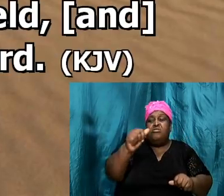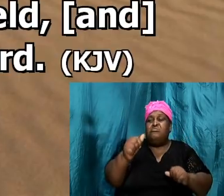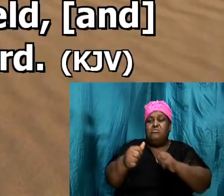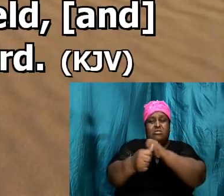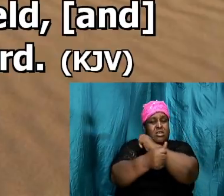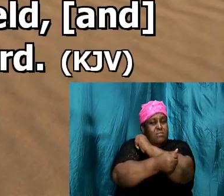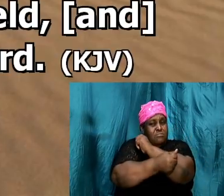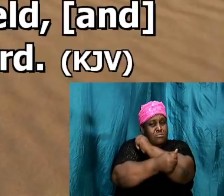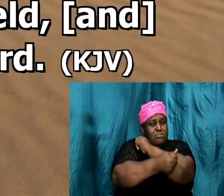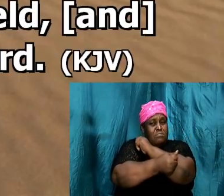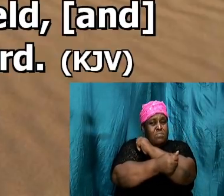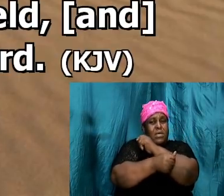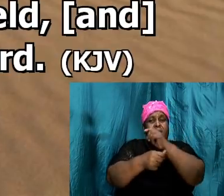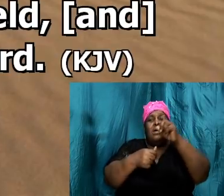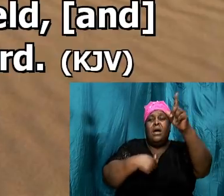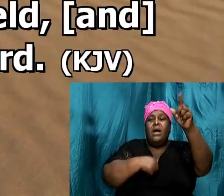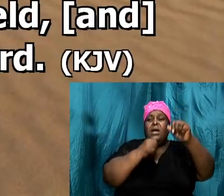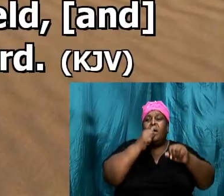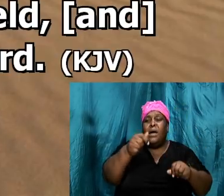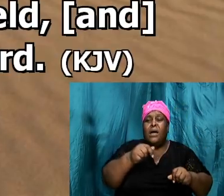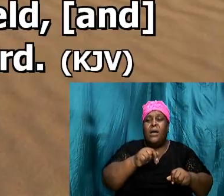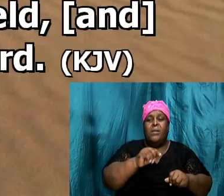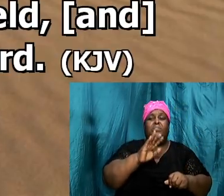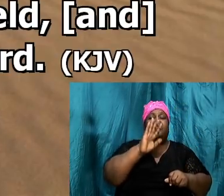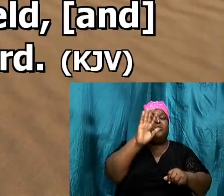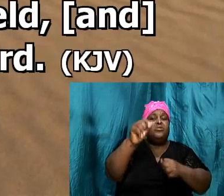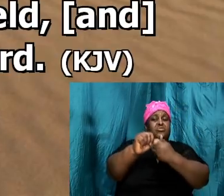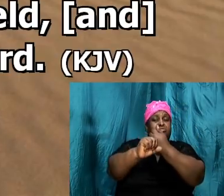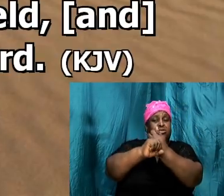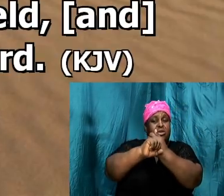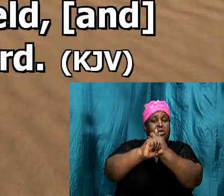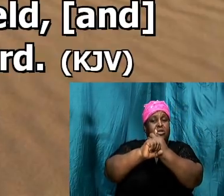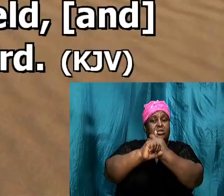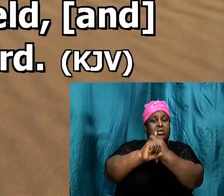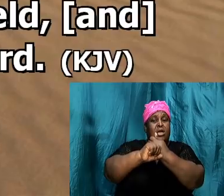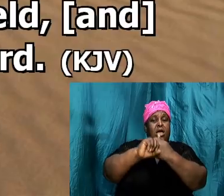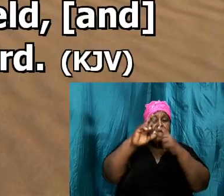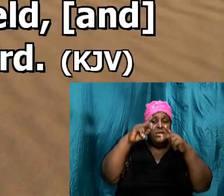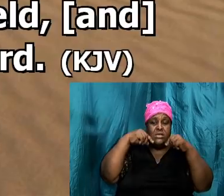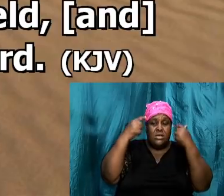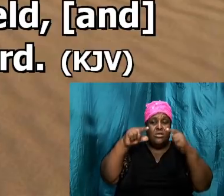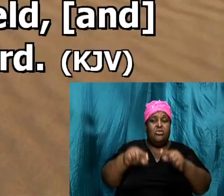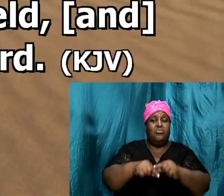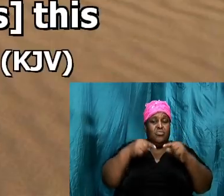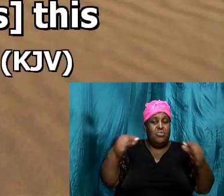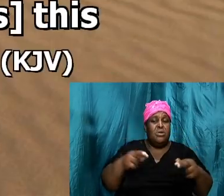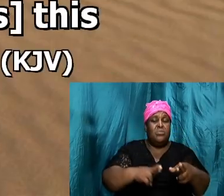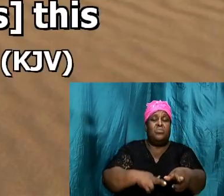Abram, I am thy shield and thy exceeding great reward.